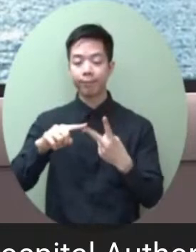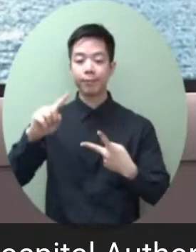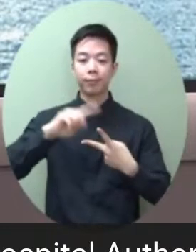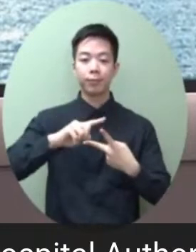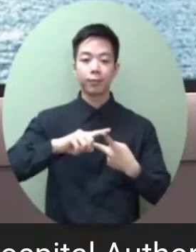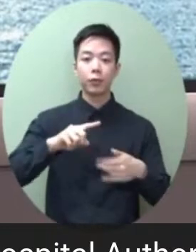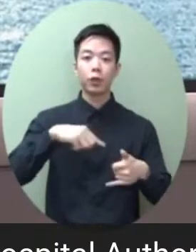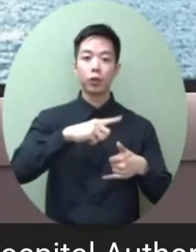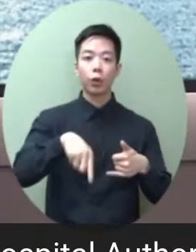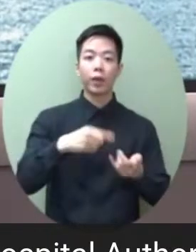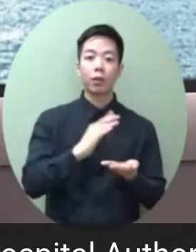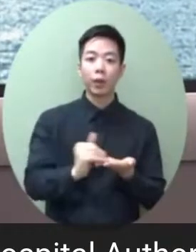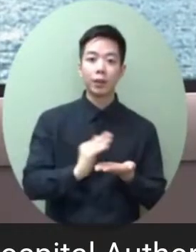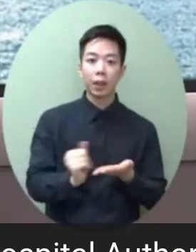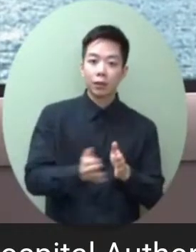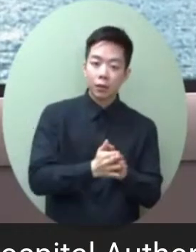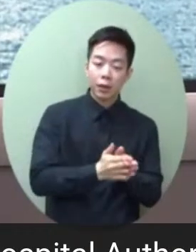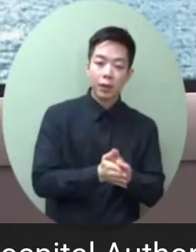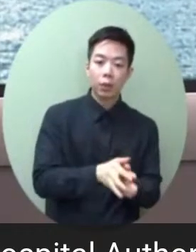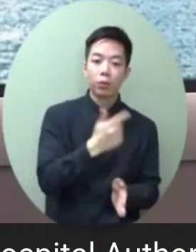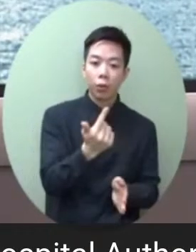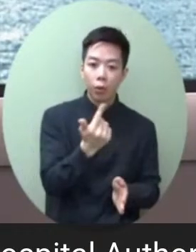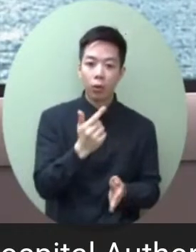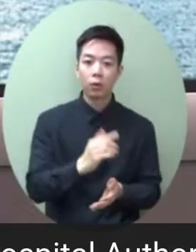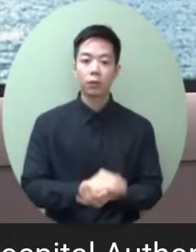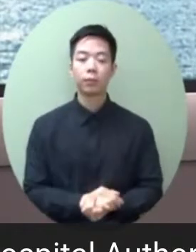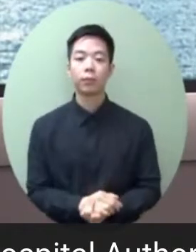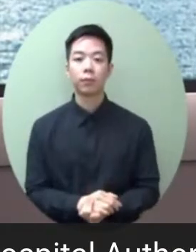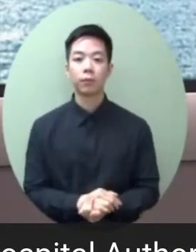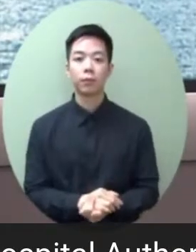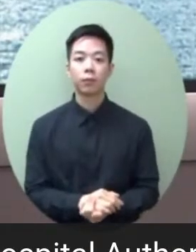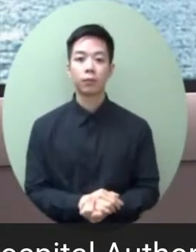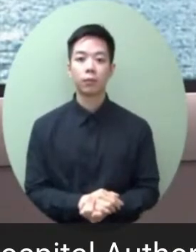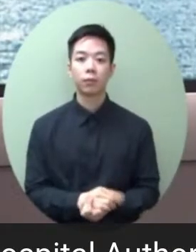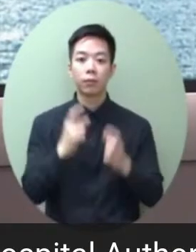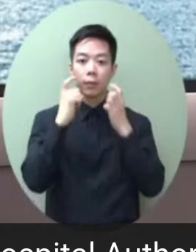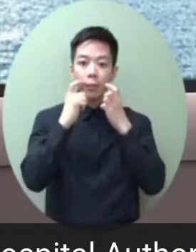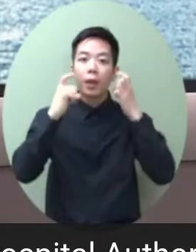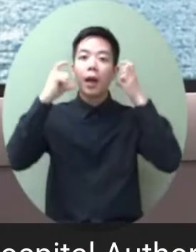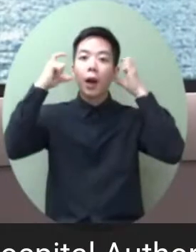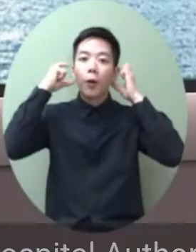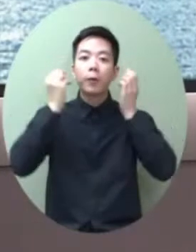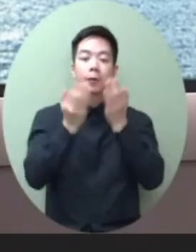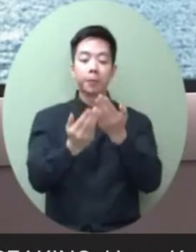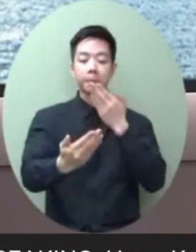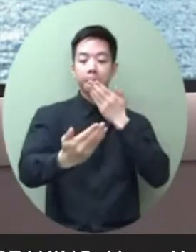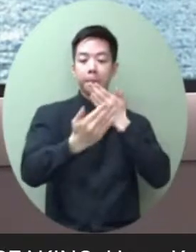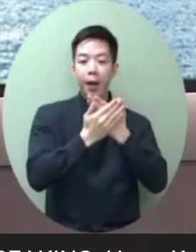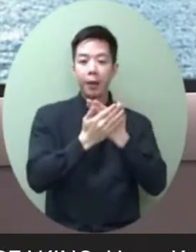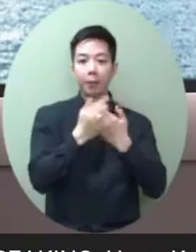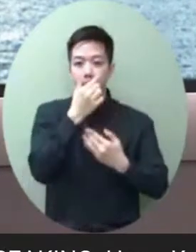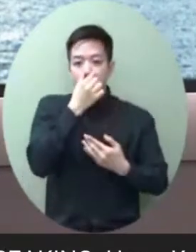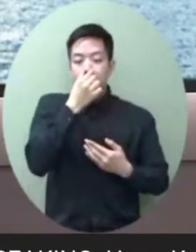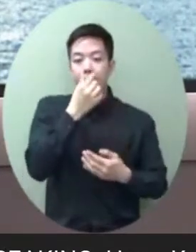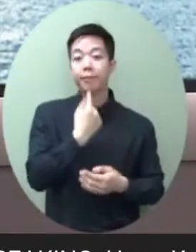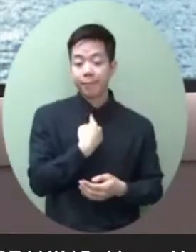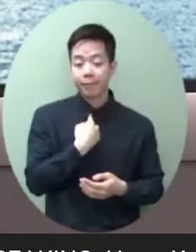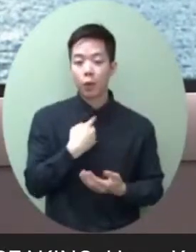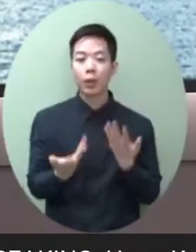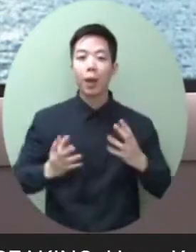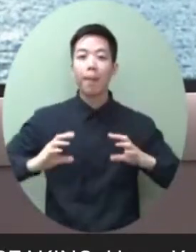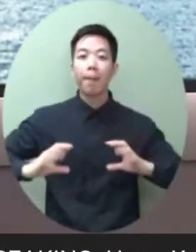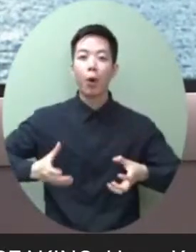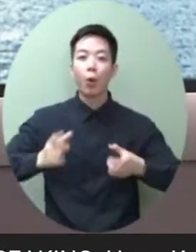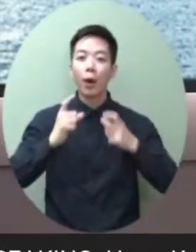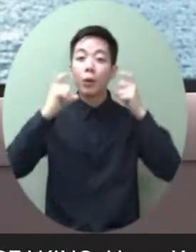their homes, we will suggest that they maintain personal hygiene, wash their hands frequently, and wear well-fitted mask,